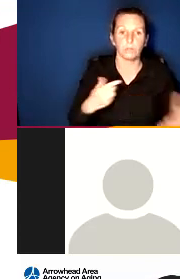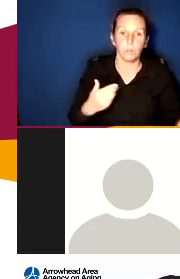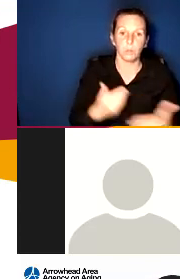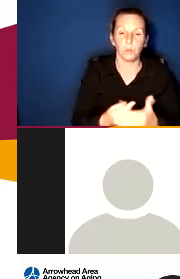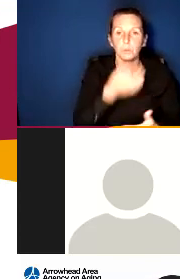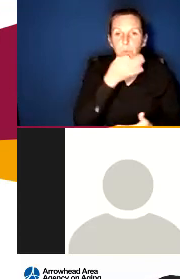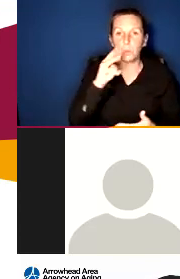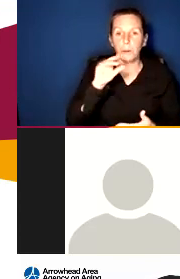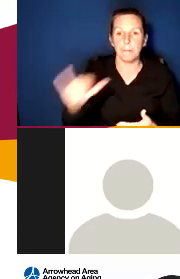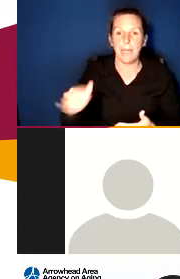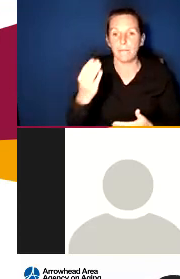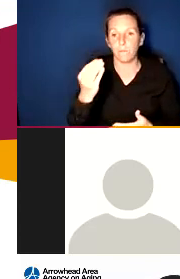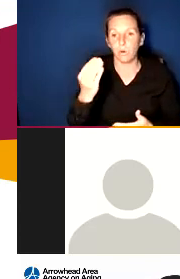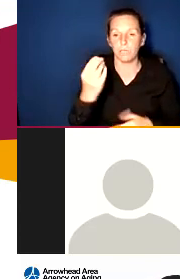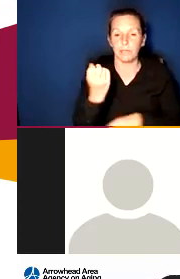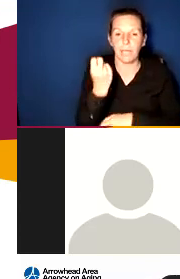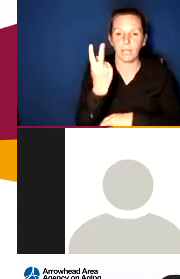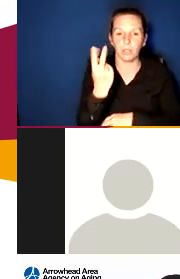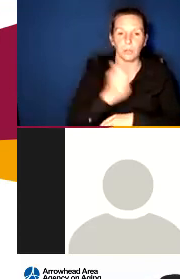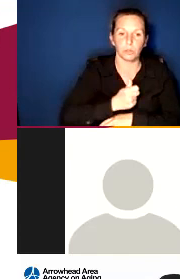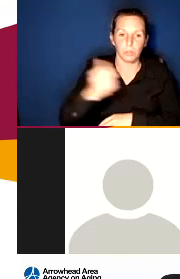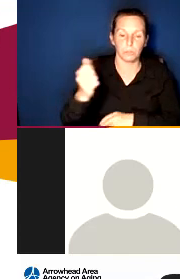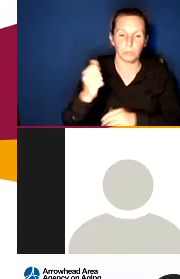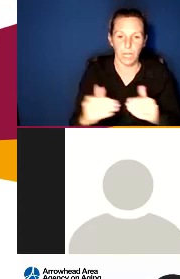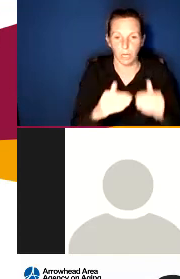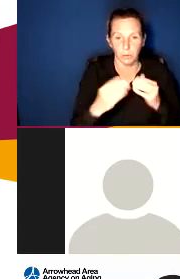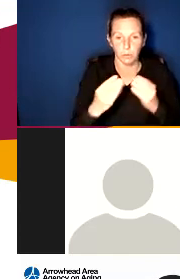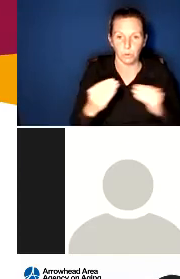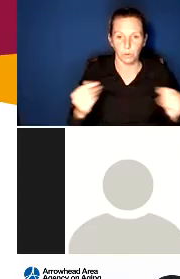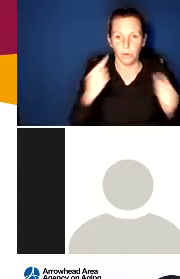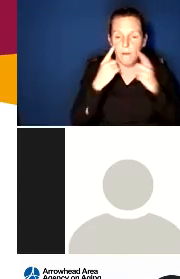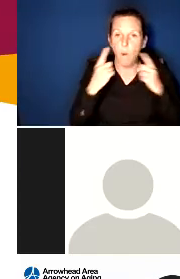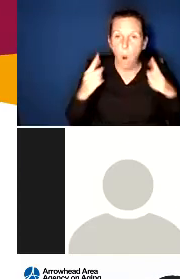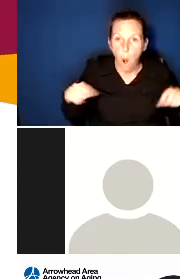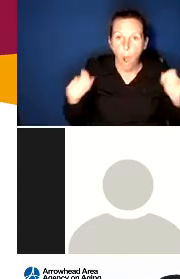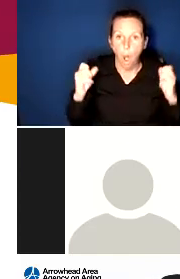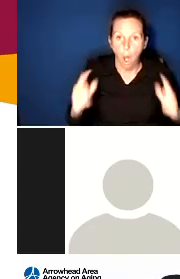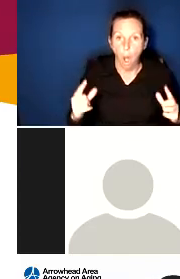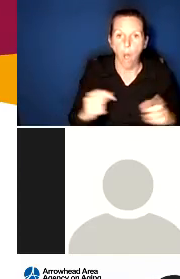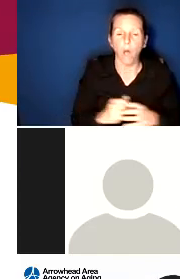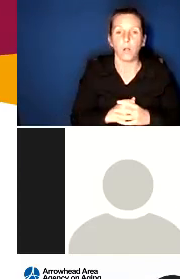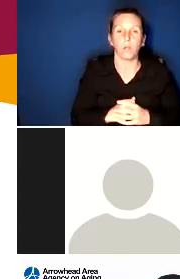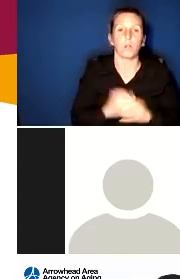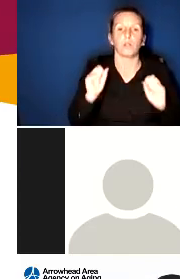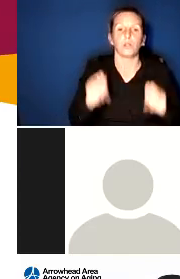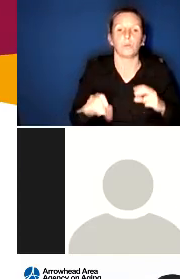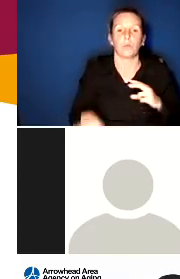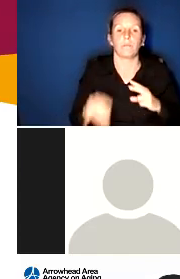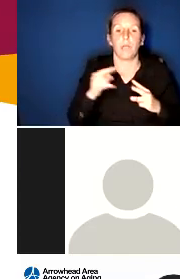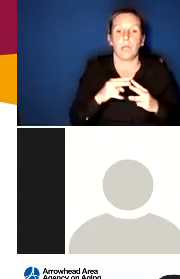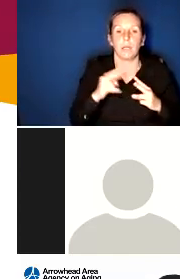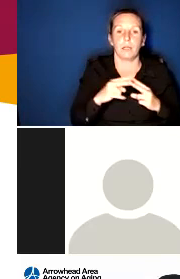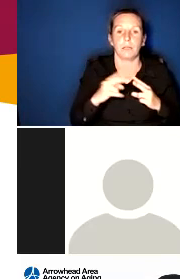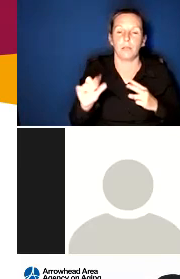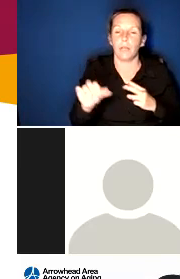noon on transportation equity solutions for all. And you can find those on any of